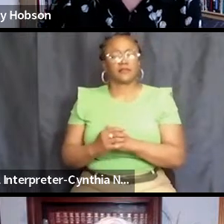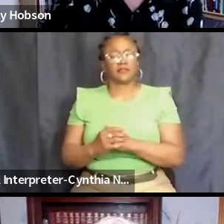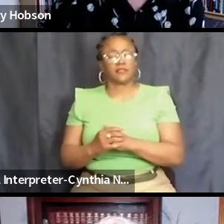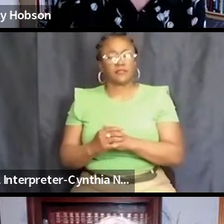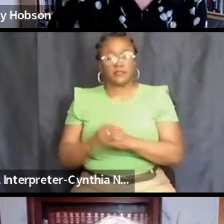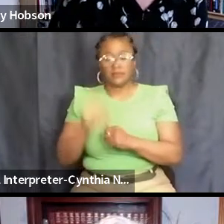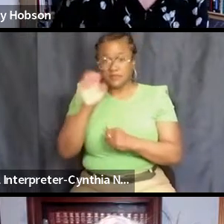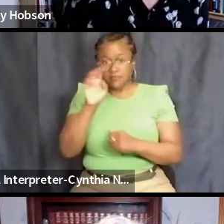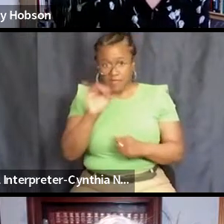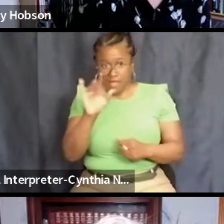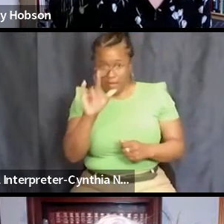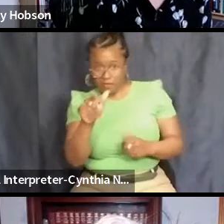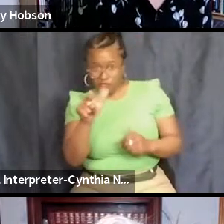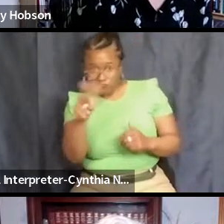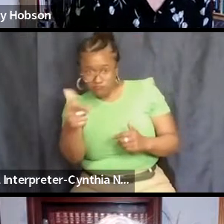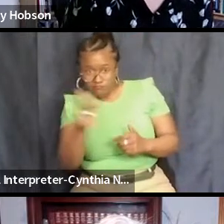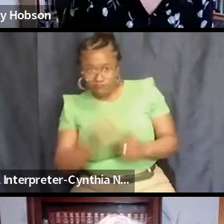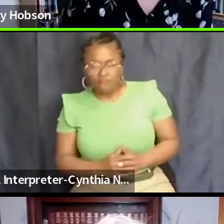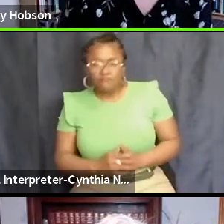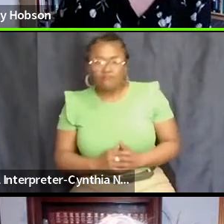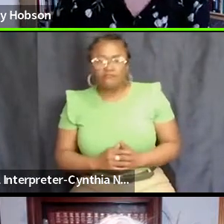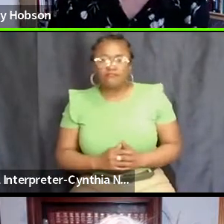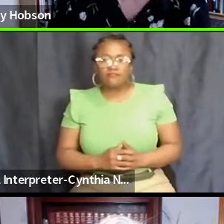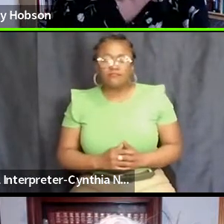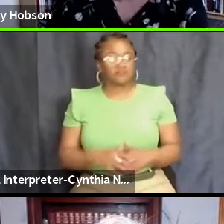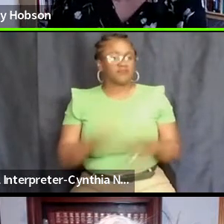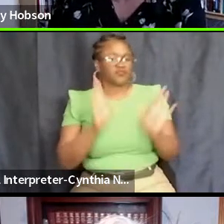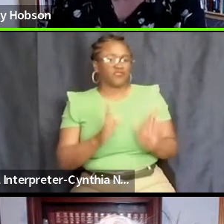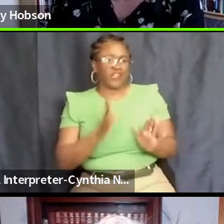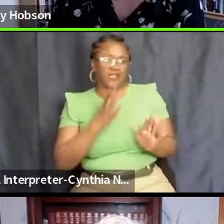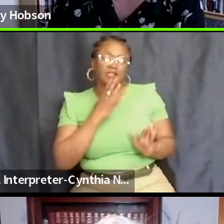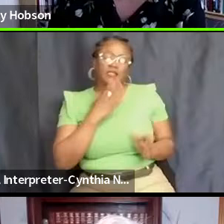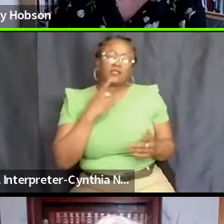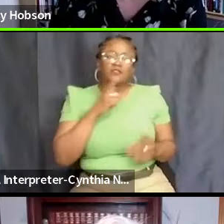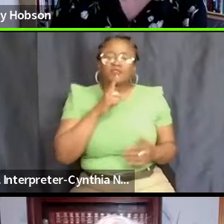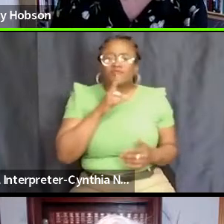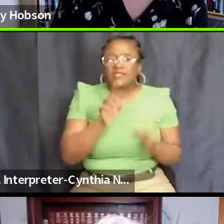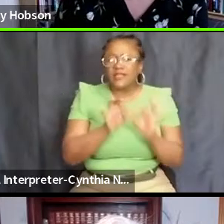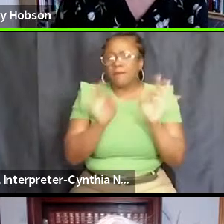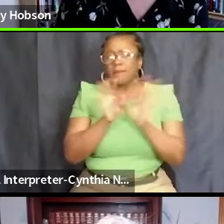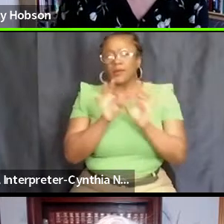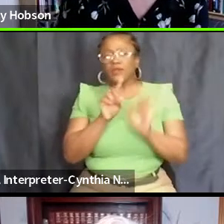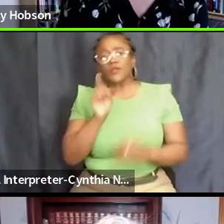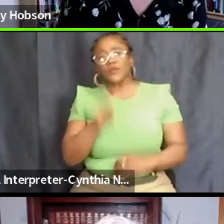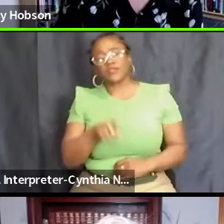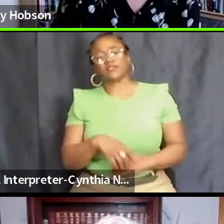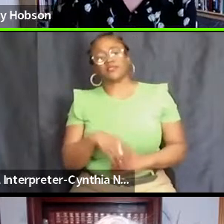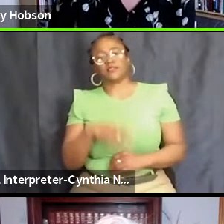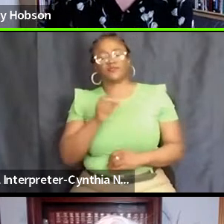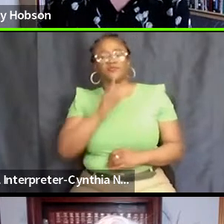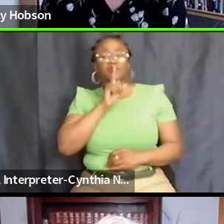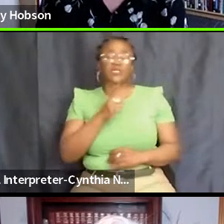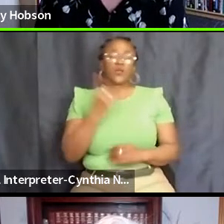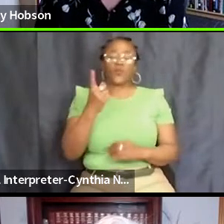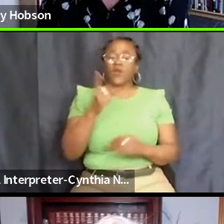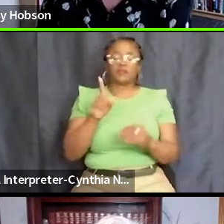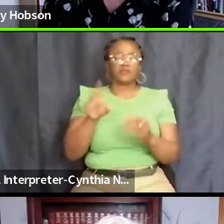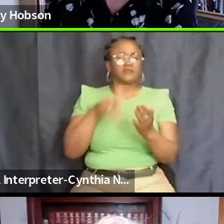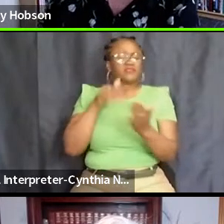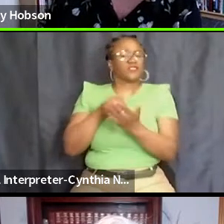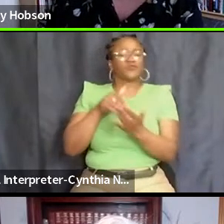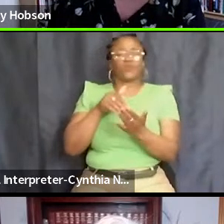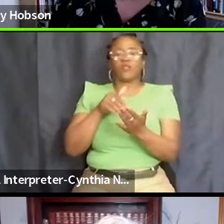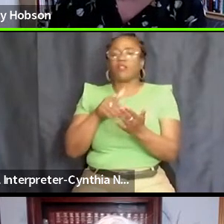And Emily, we'll start with you. Right, so it's such an important question. And really one of the central arguments